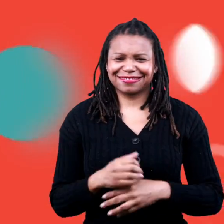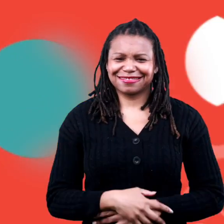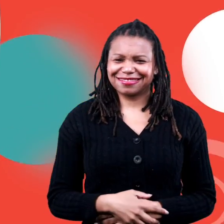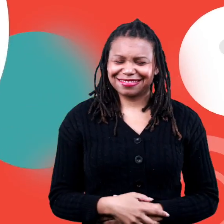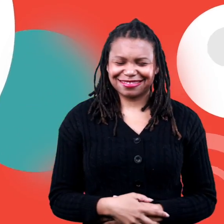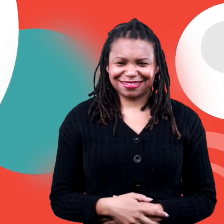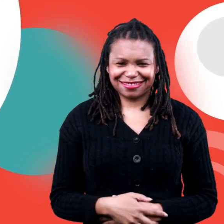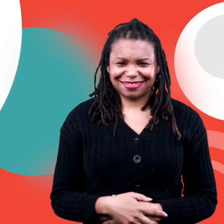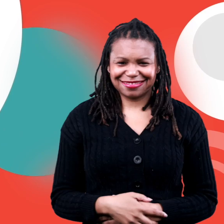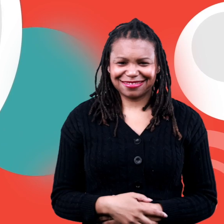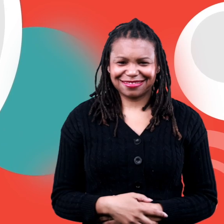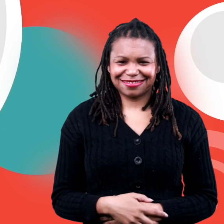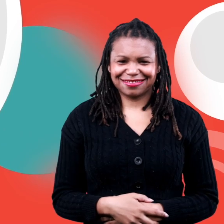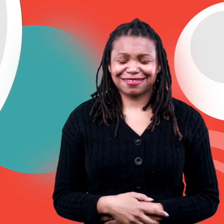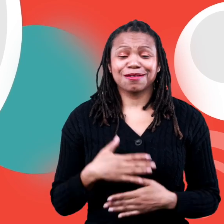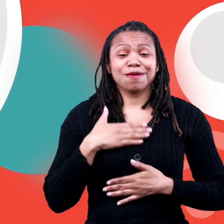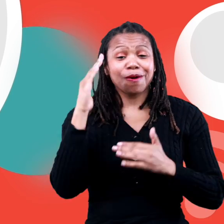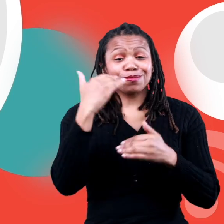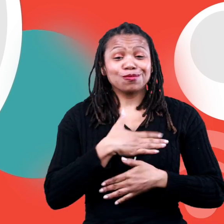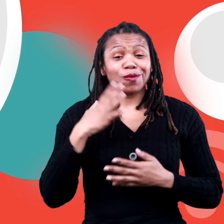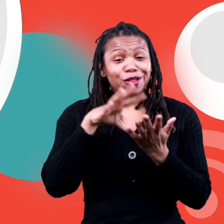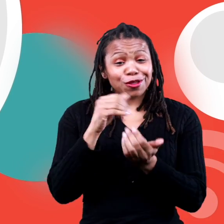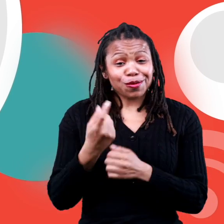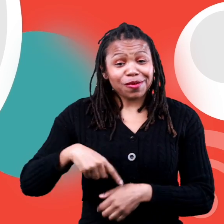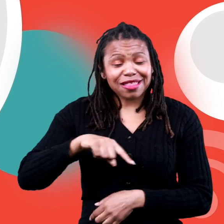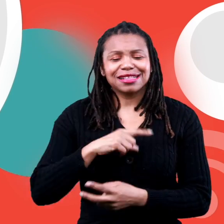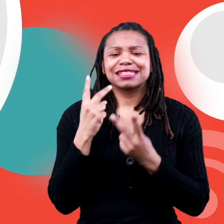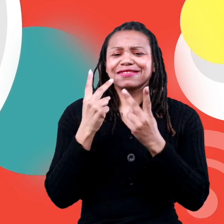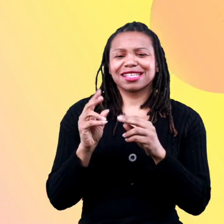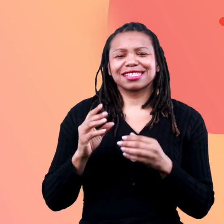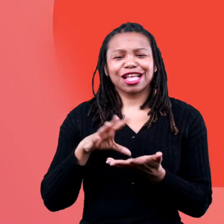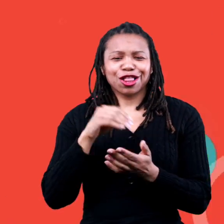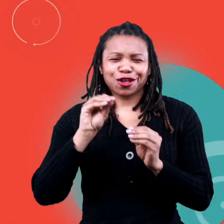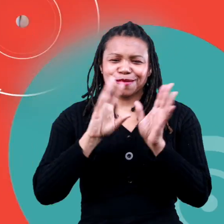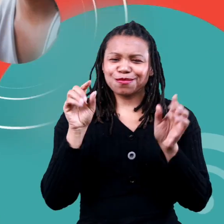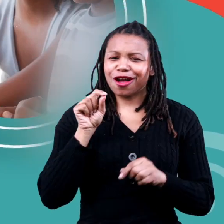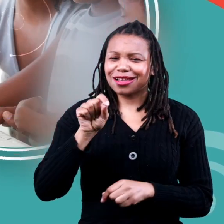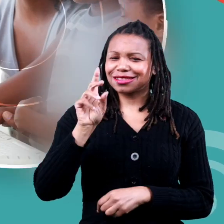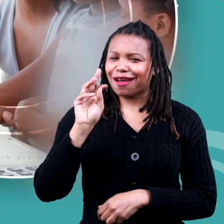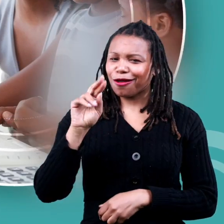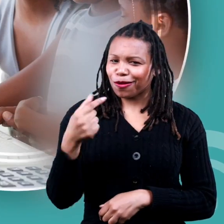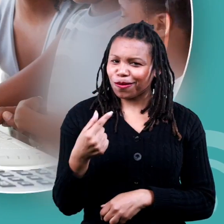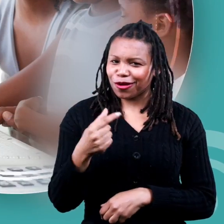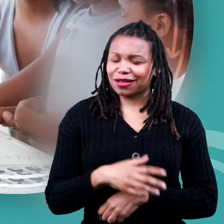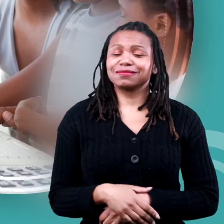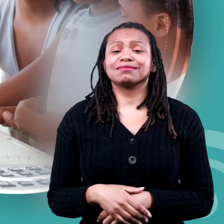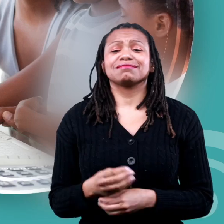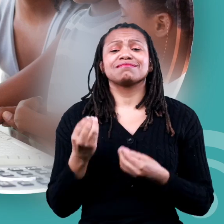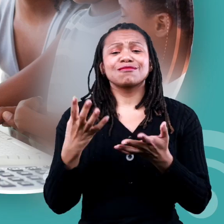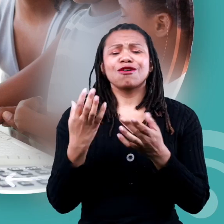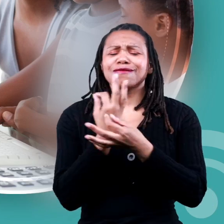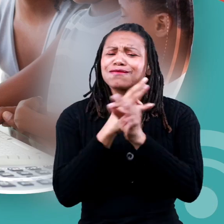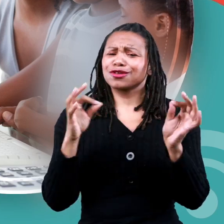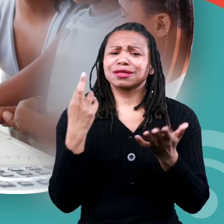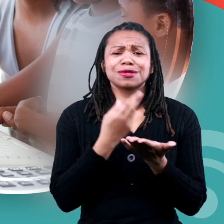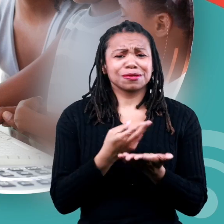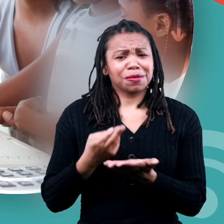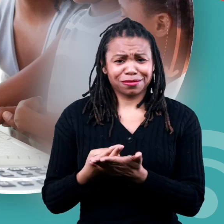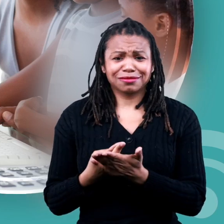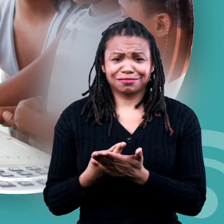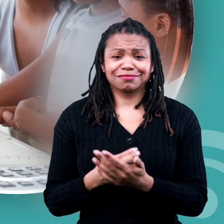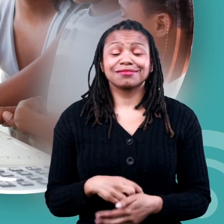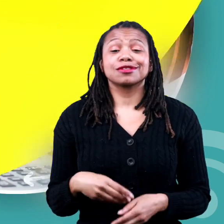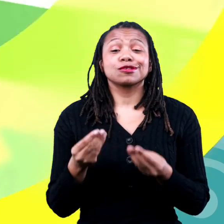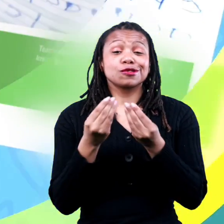be. Hope you had fun learning with us. Visit us at learnbright.org for thousands of